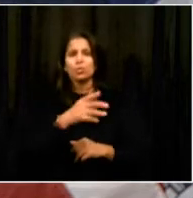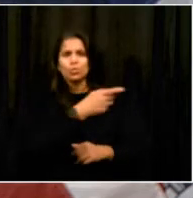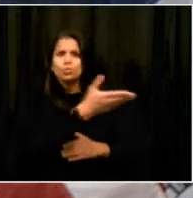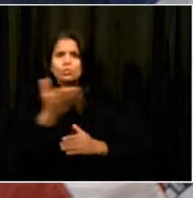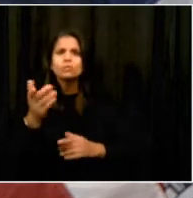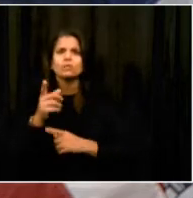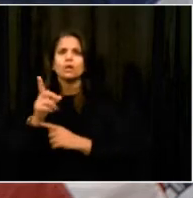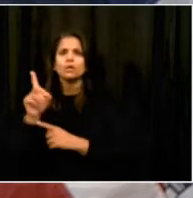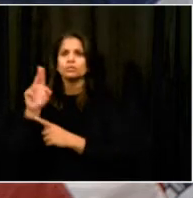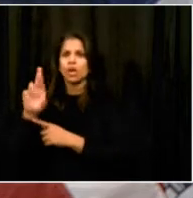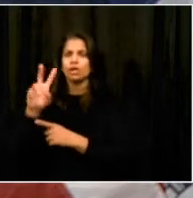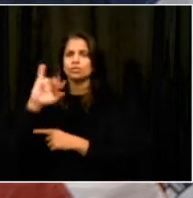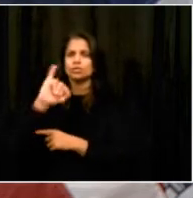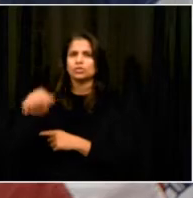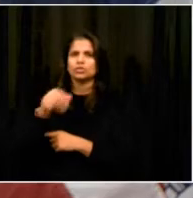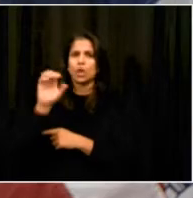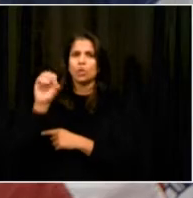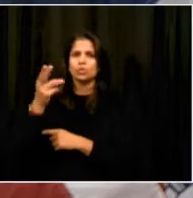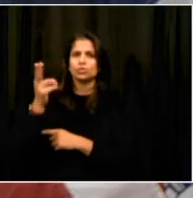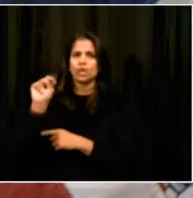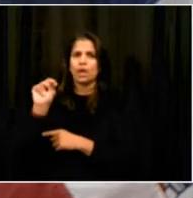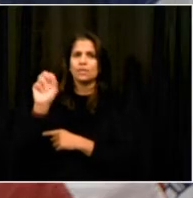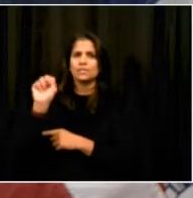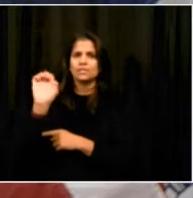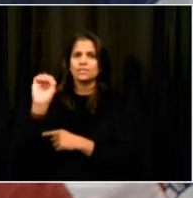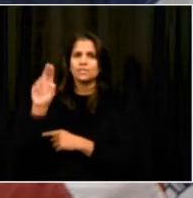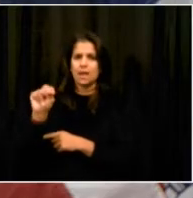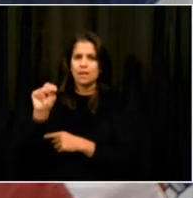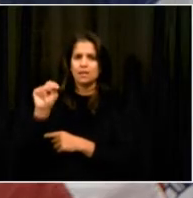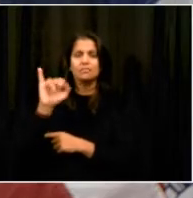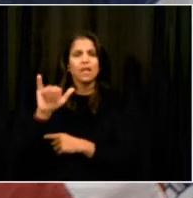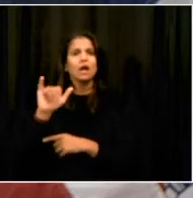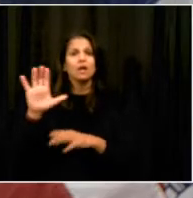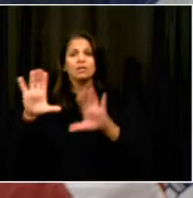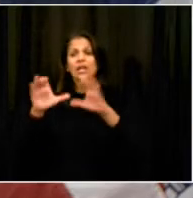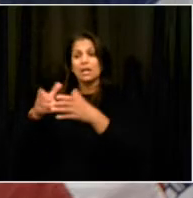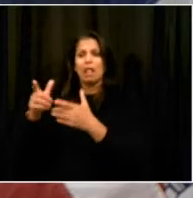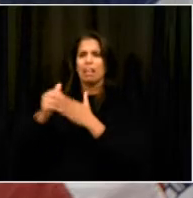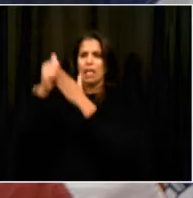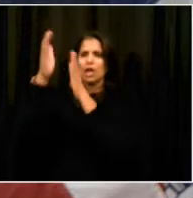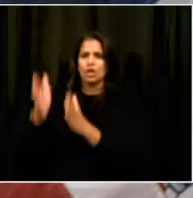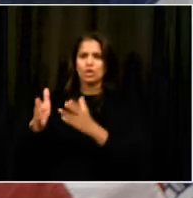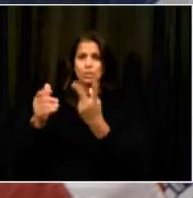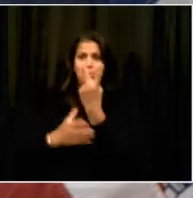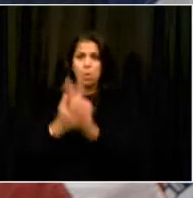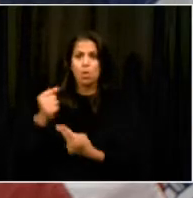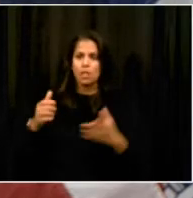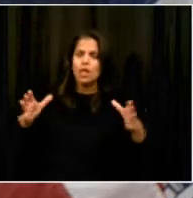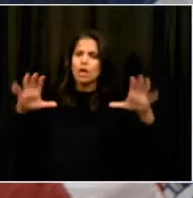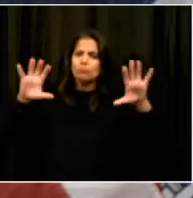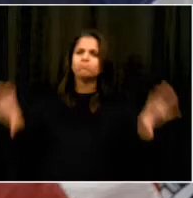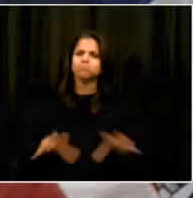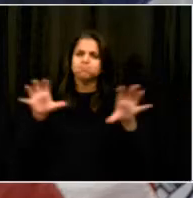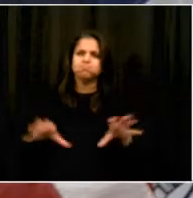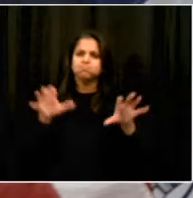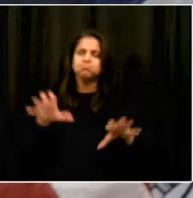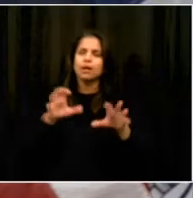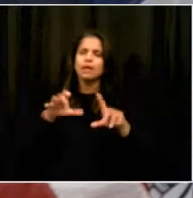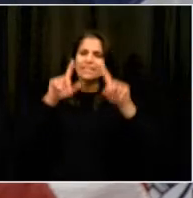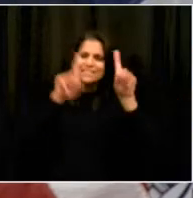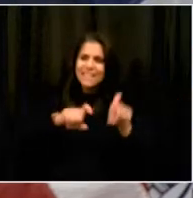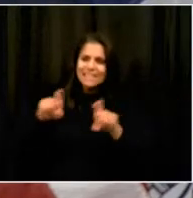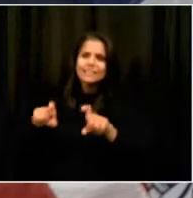help, it is there for them, whether they need to be in a hotel or need support at home if they need to safely separate. So all this help